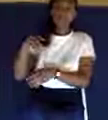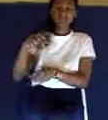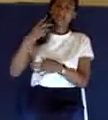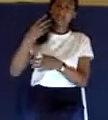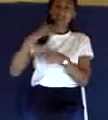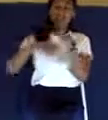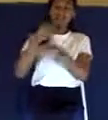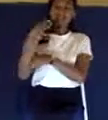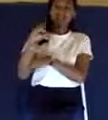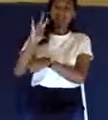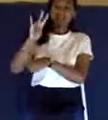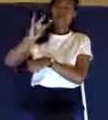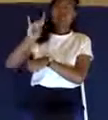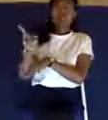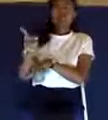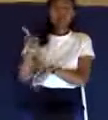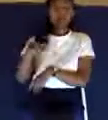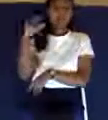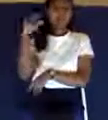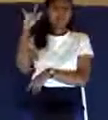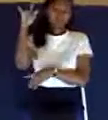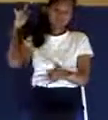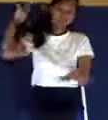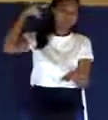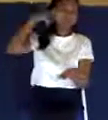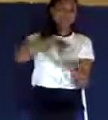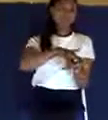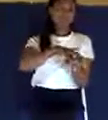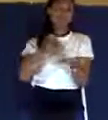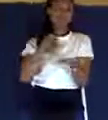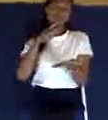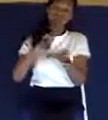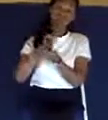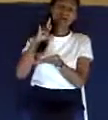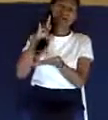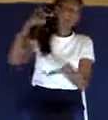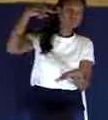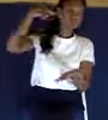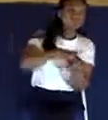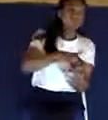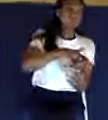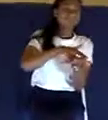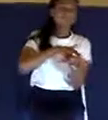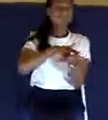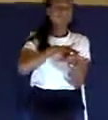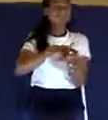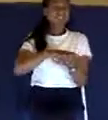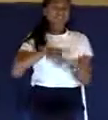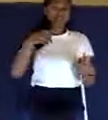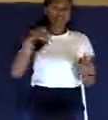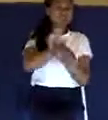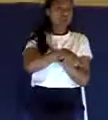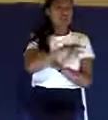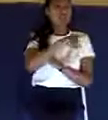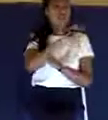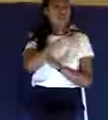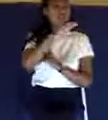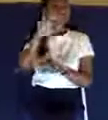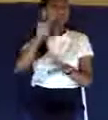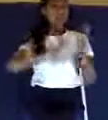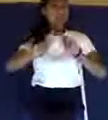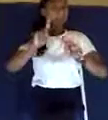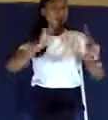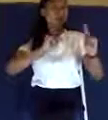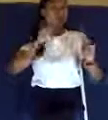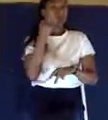Flight 225 crashed just after it had taken off at a Detroit airport. It killed 155 people. There was only